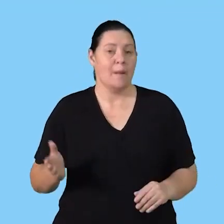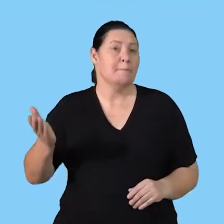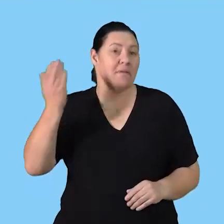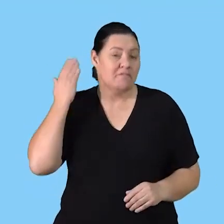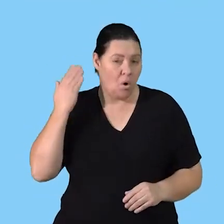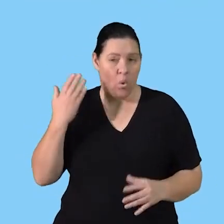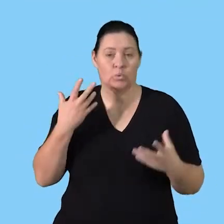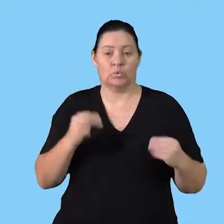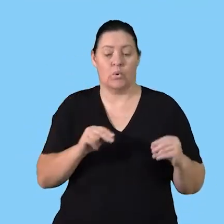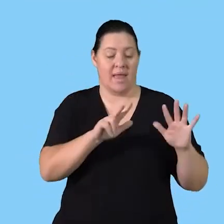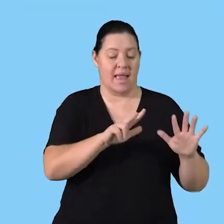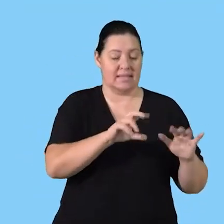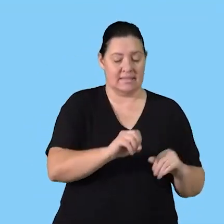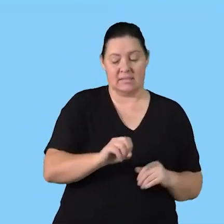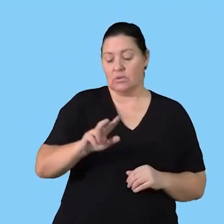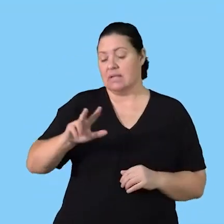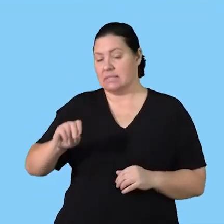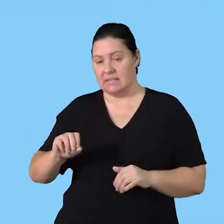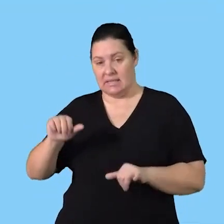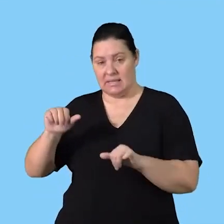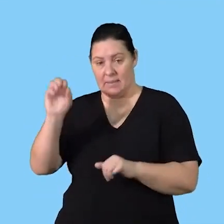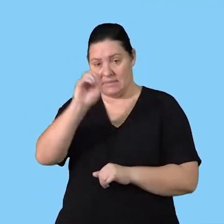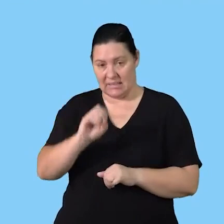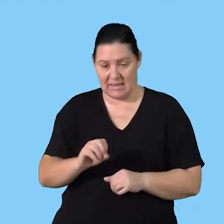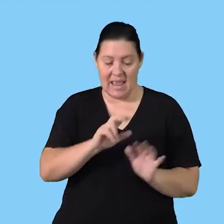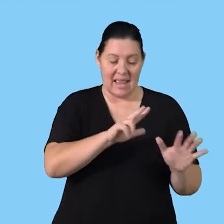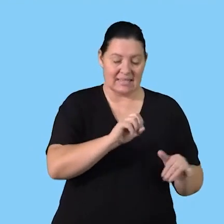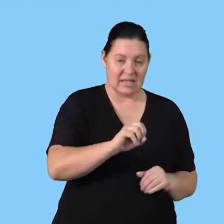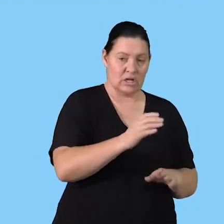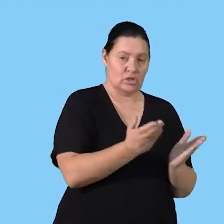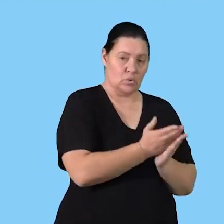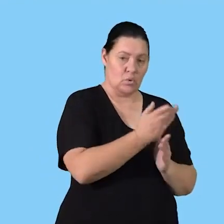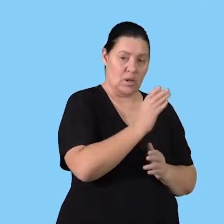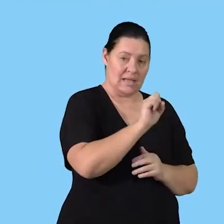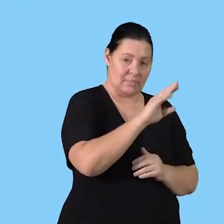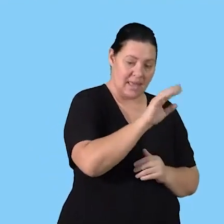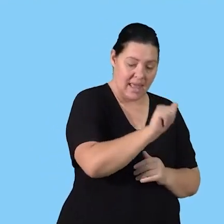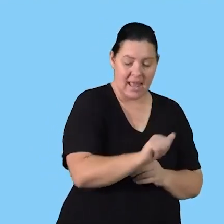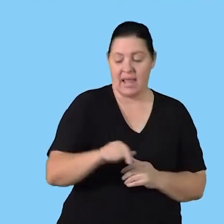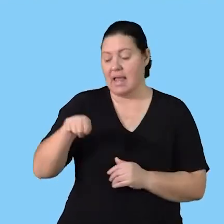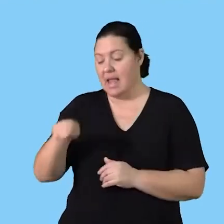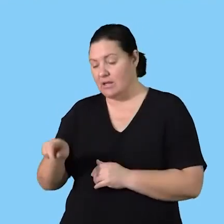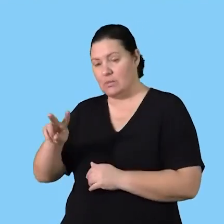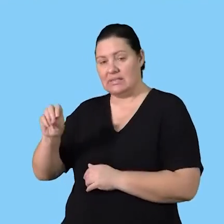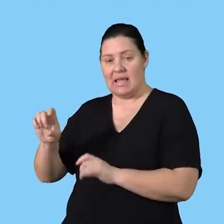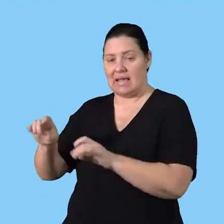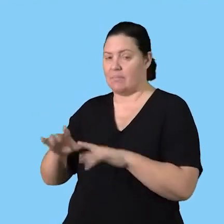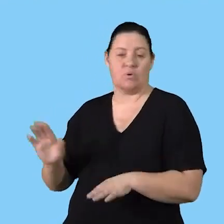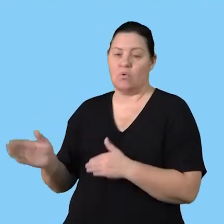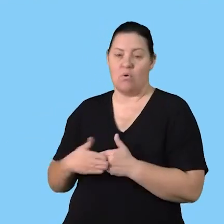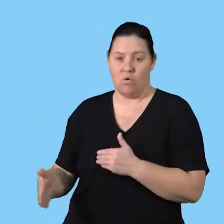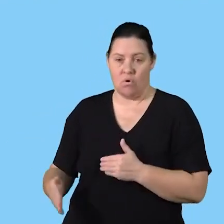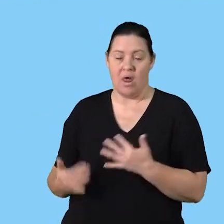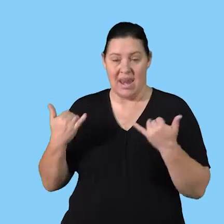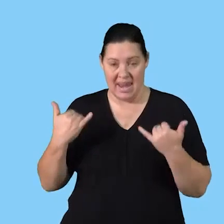are no longer going to do the 80-20% of which is 80 school-based assessment and 20%